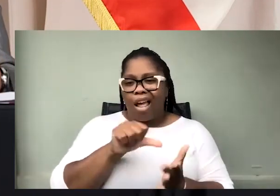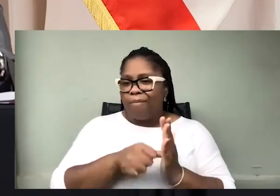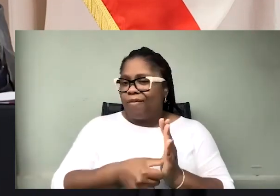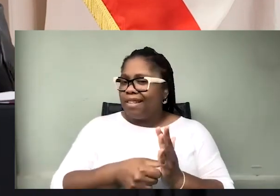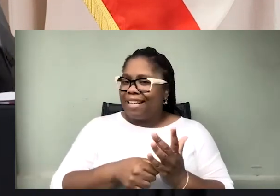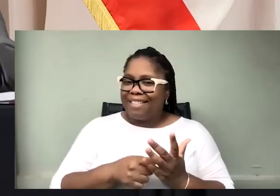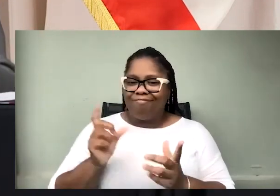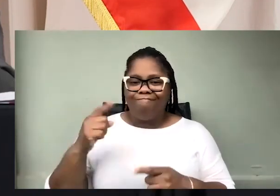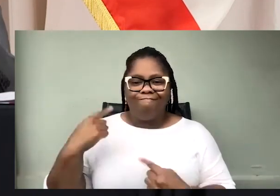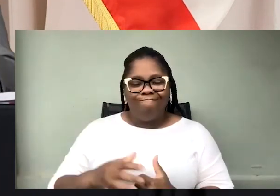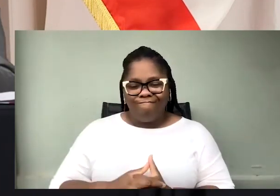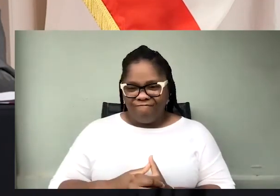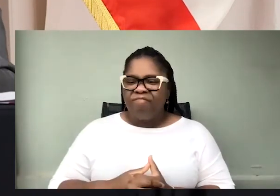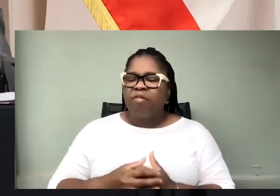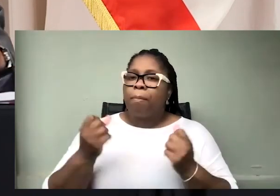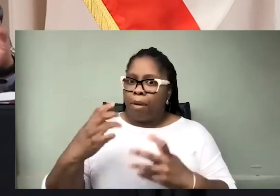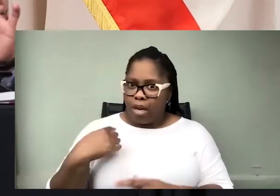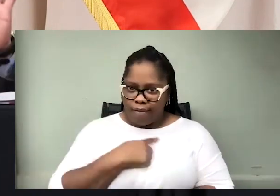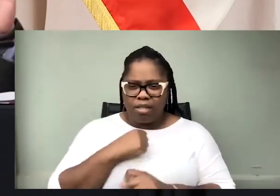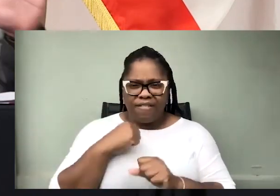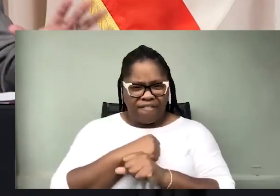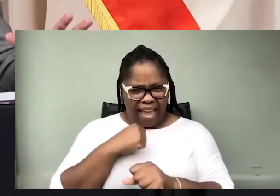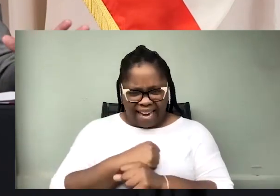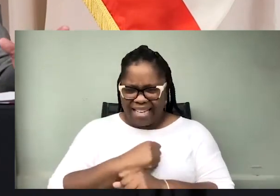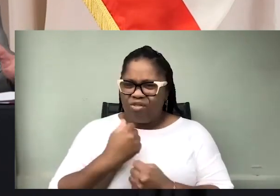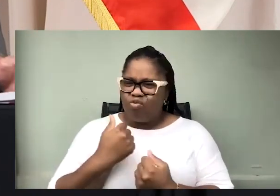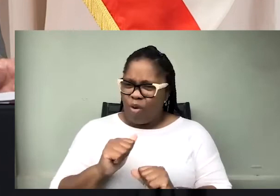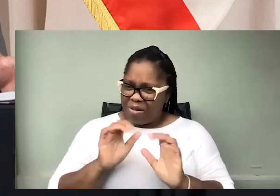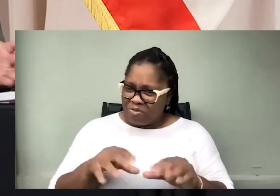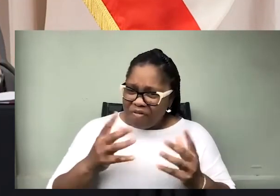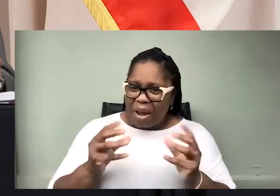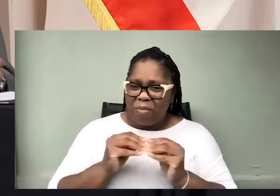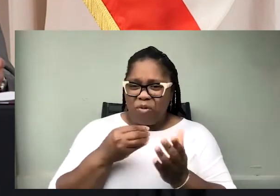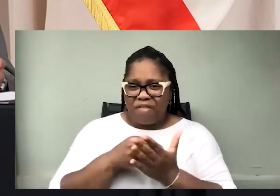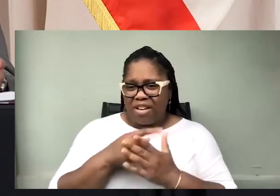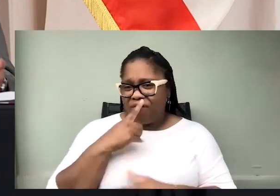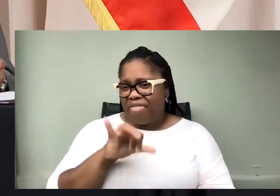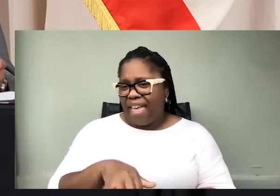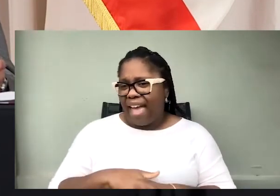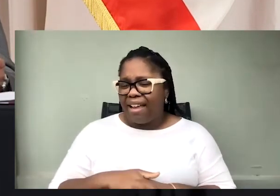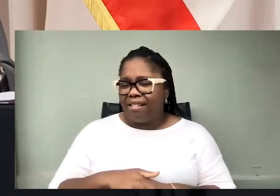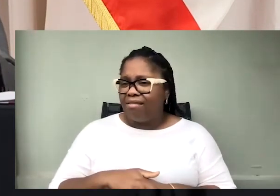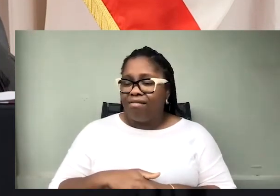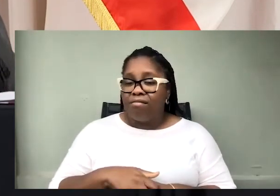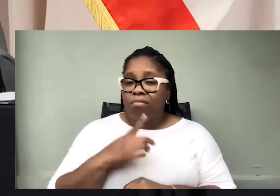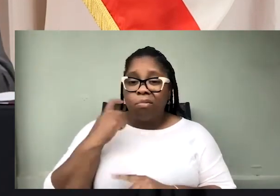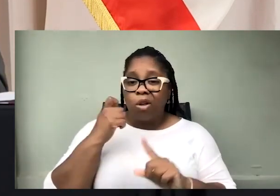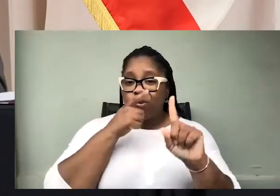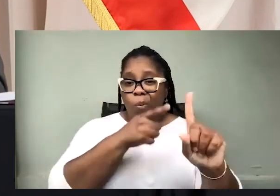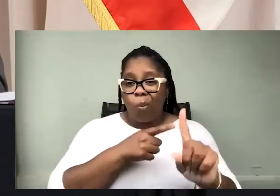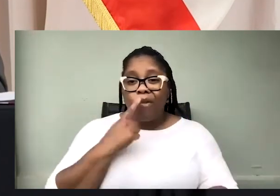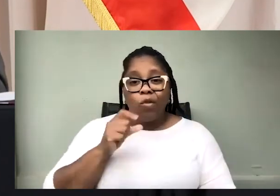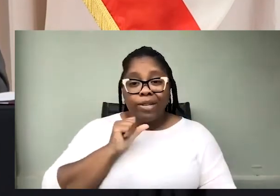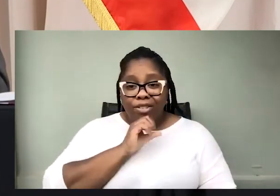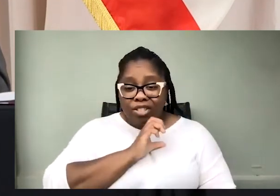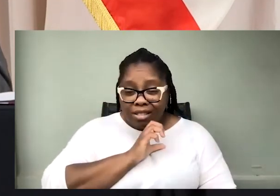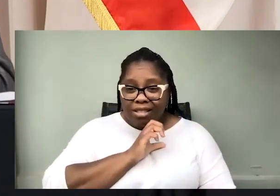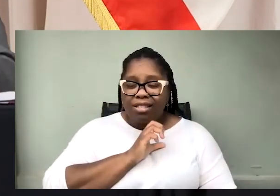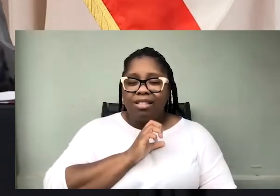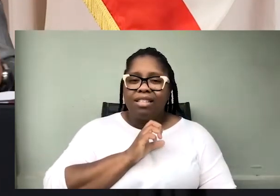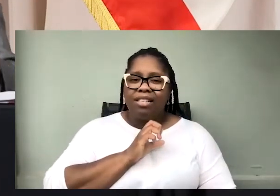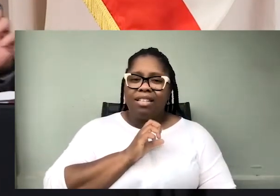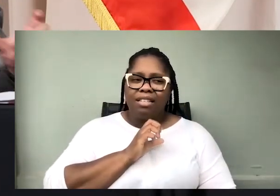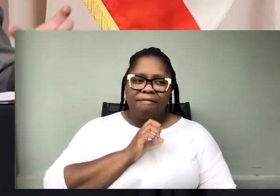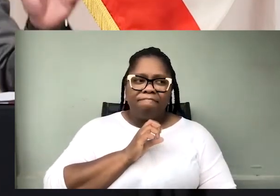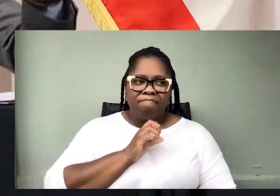that, I think a number of us have been fighting to try to expand funding for, because at the end of the day, for our senior population,